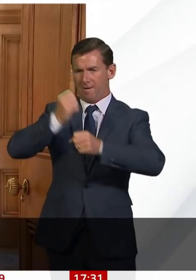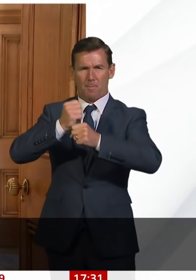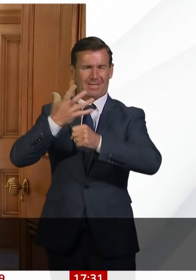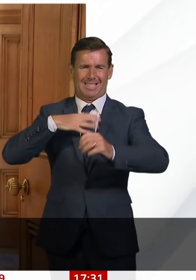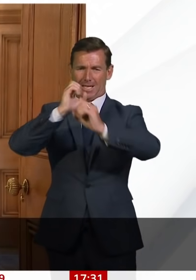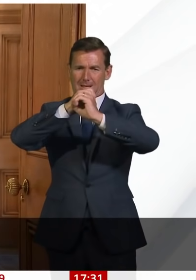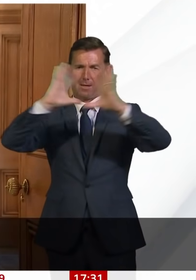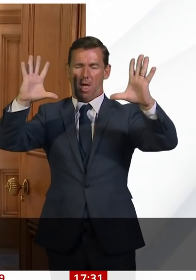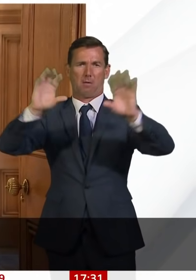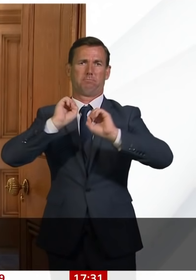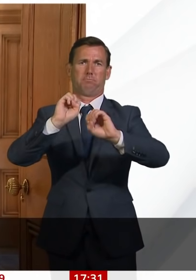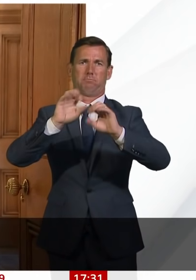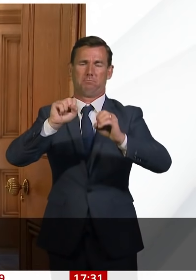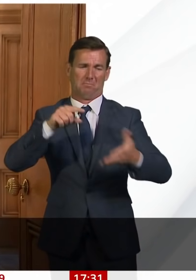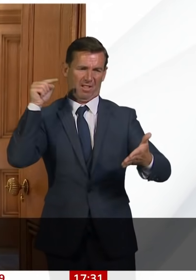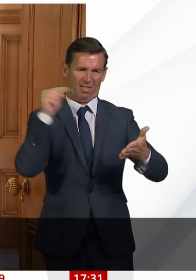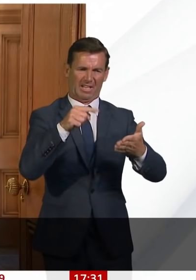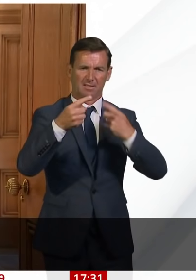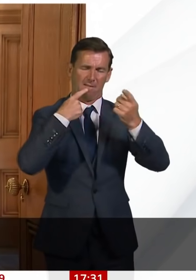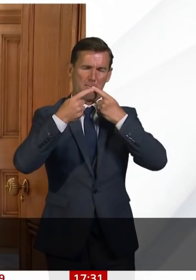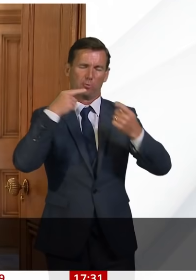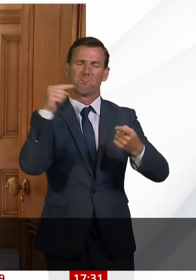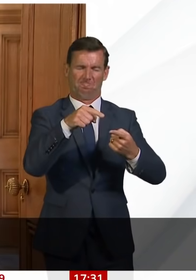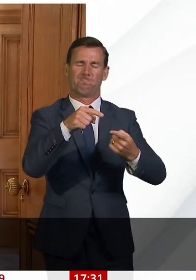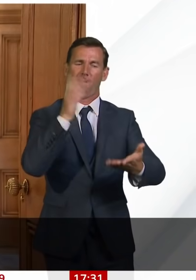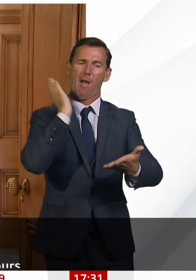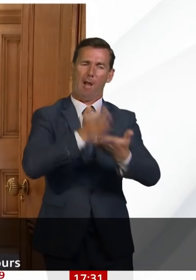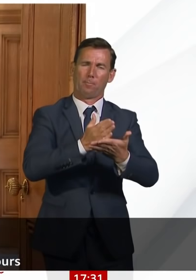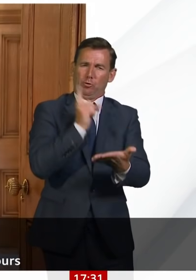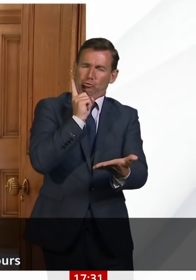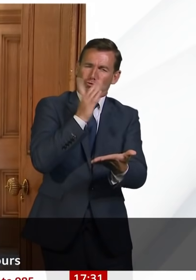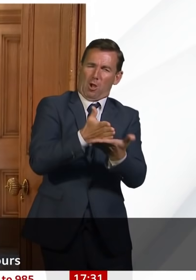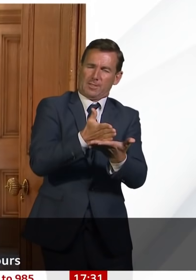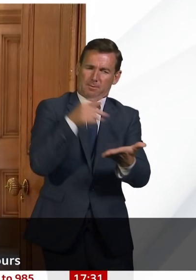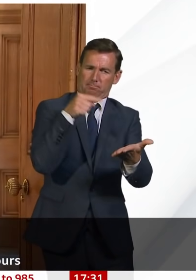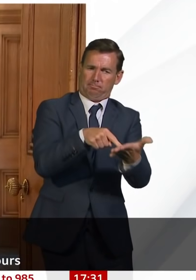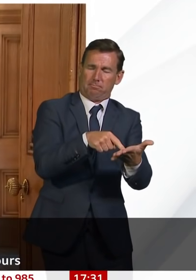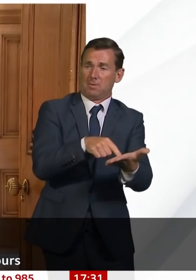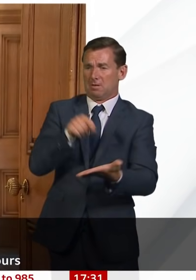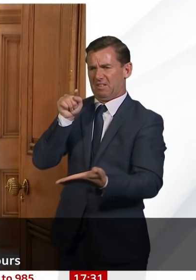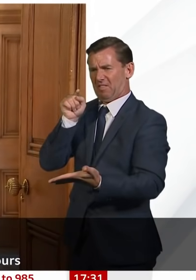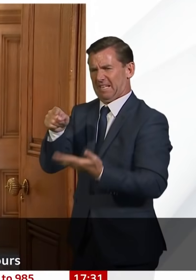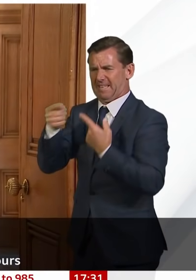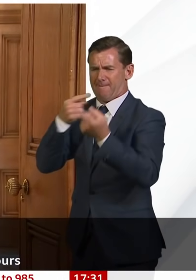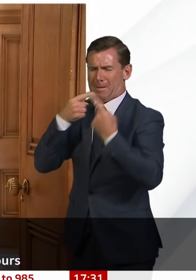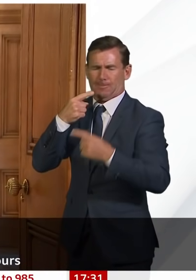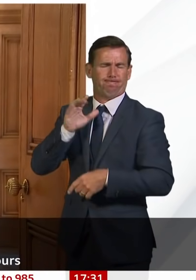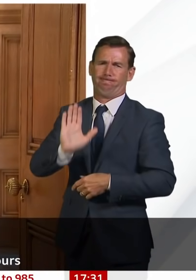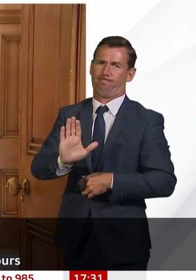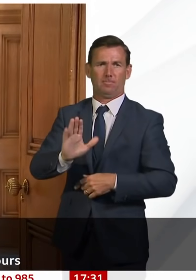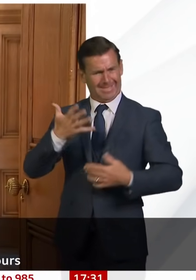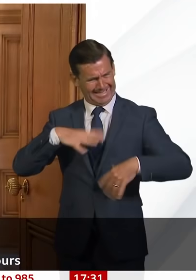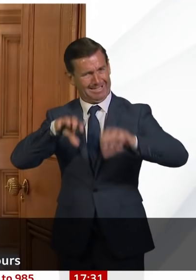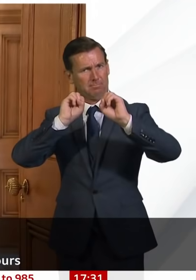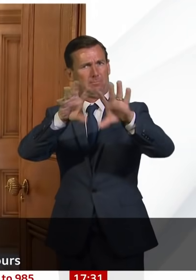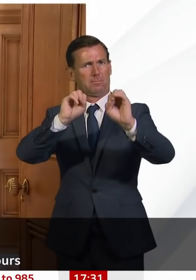which information we think is we have high confidence in, and to be able to explain the conclusions